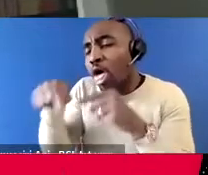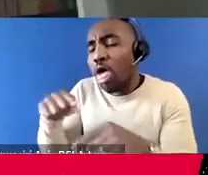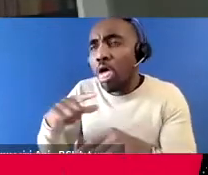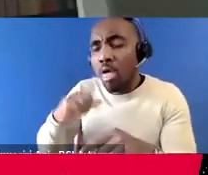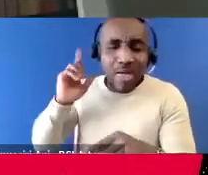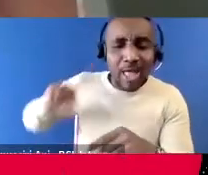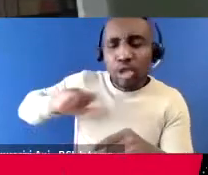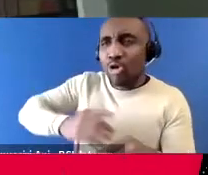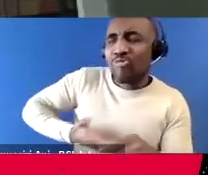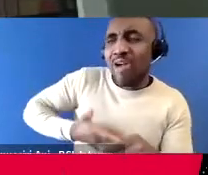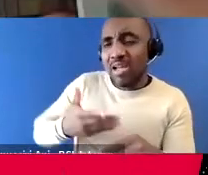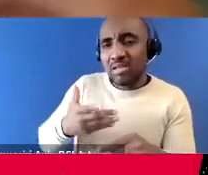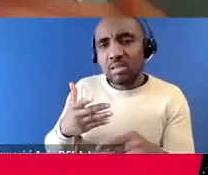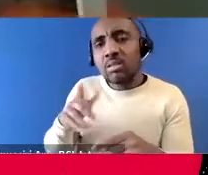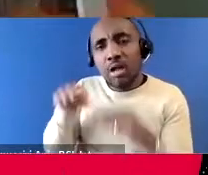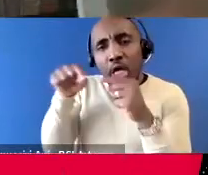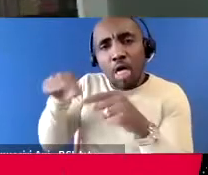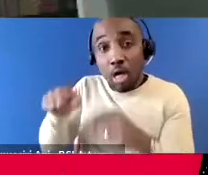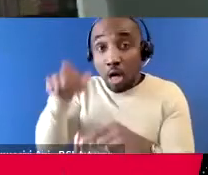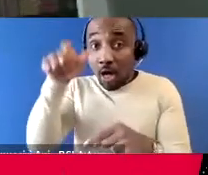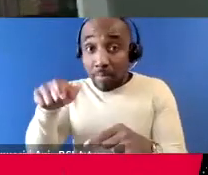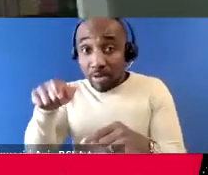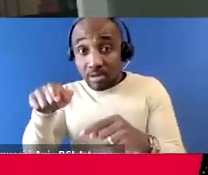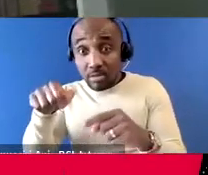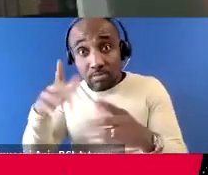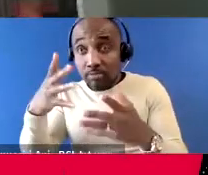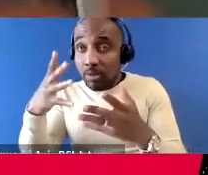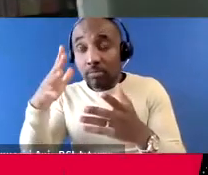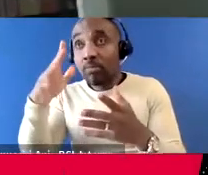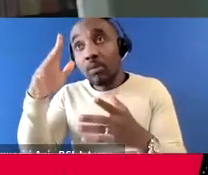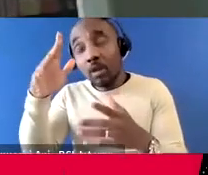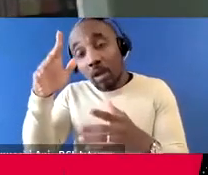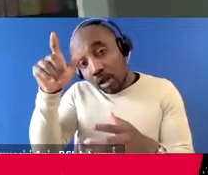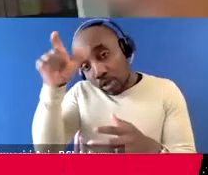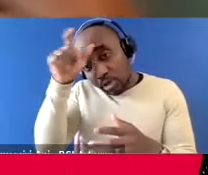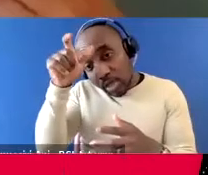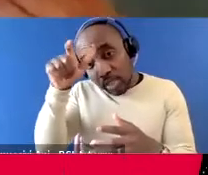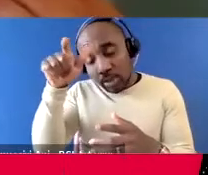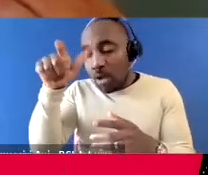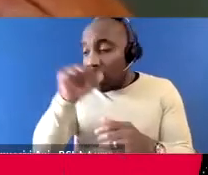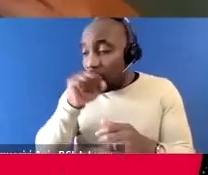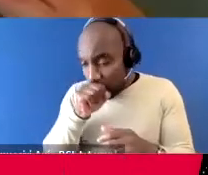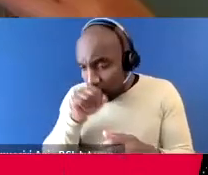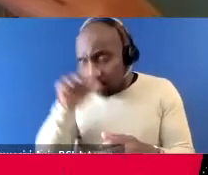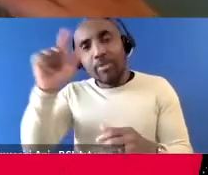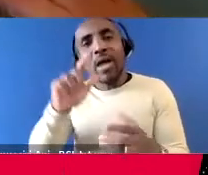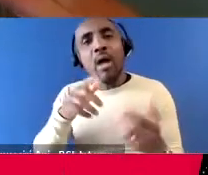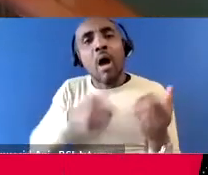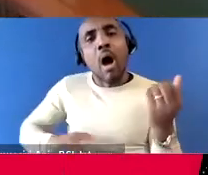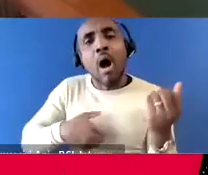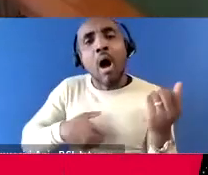to Can Dündar, who exposed Turkish Secret Service provision of arms across its borders to